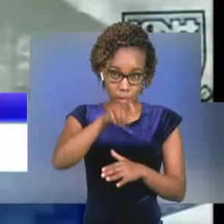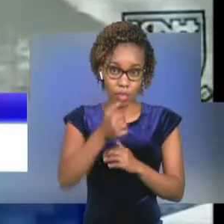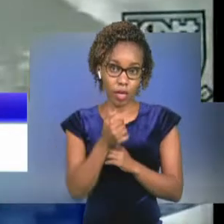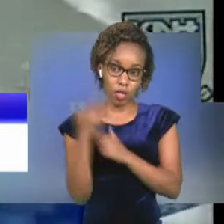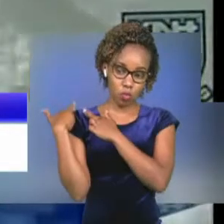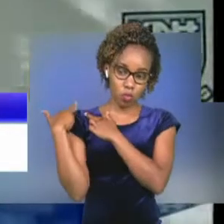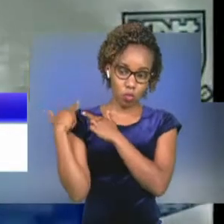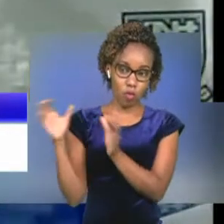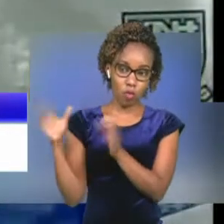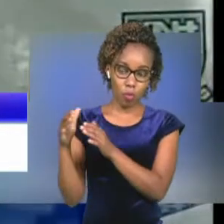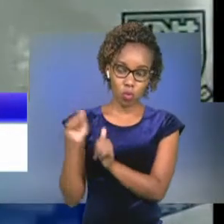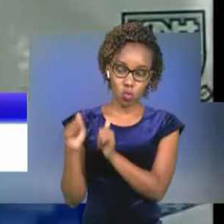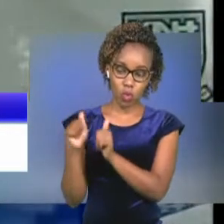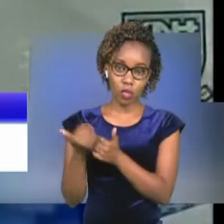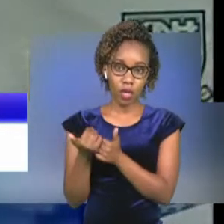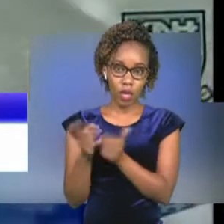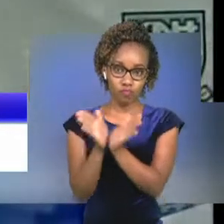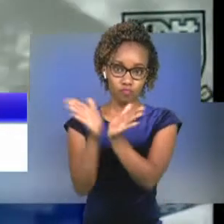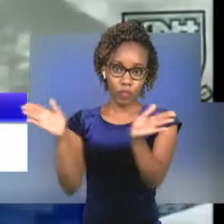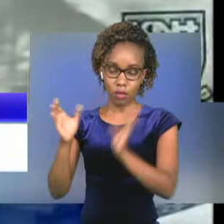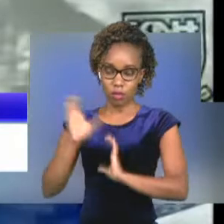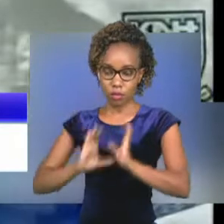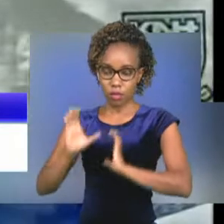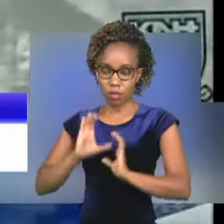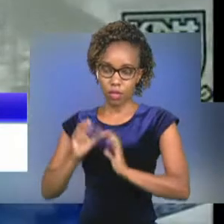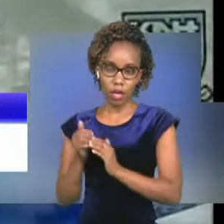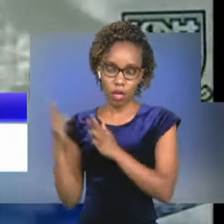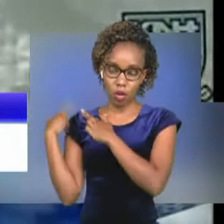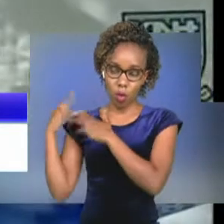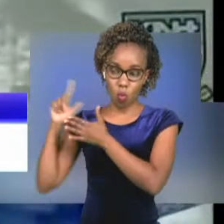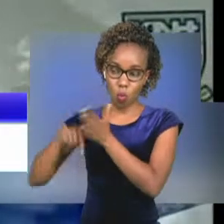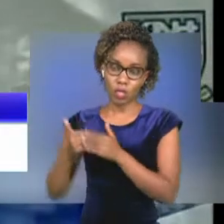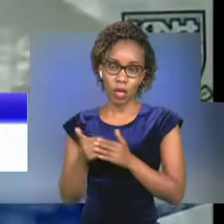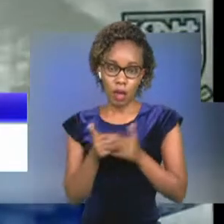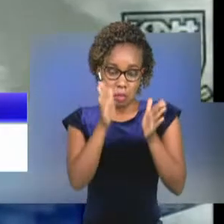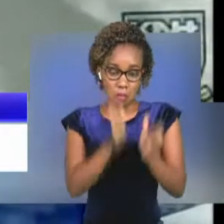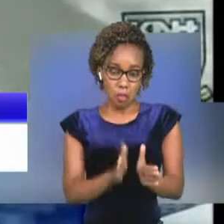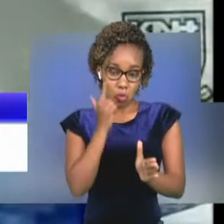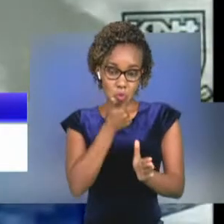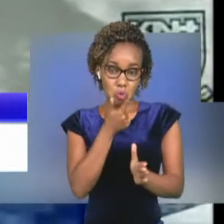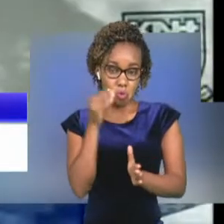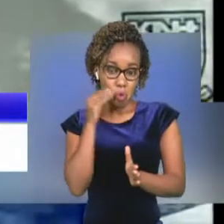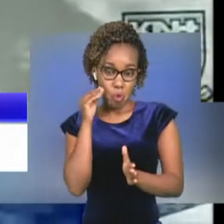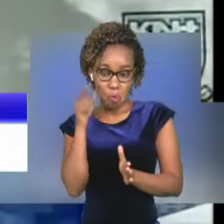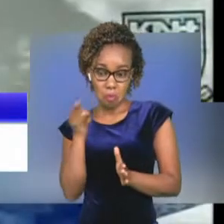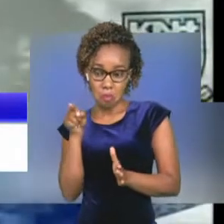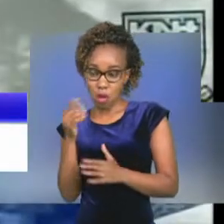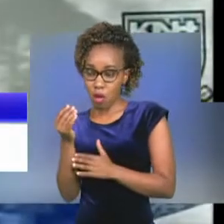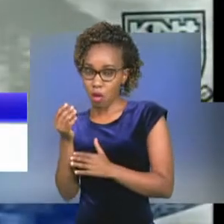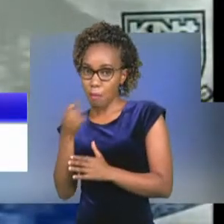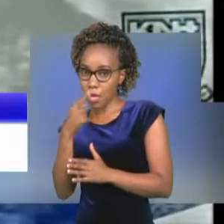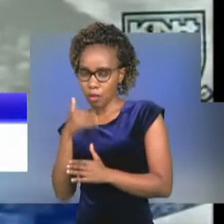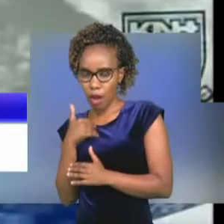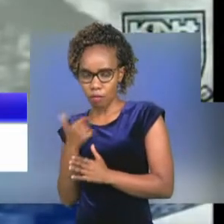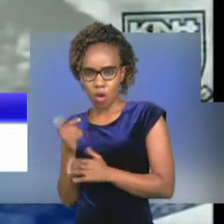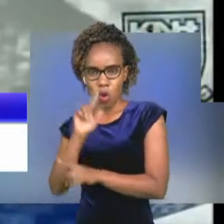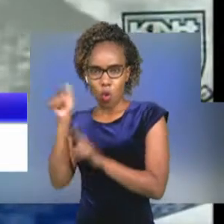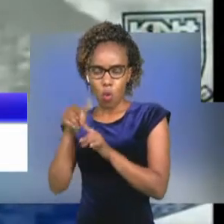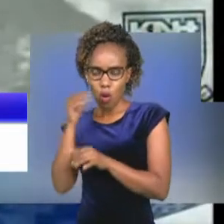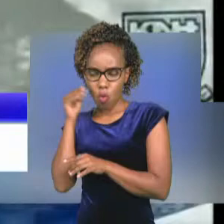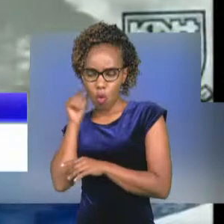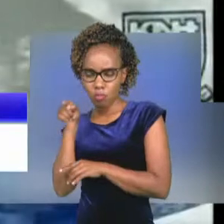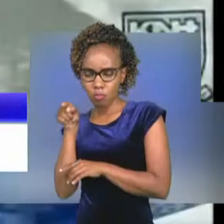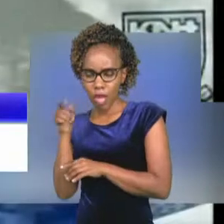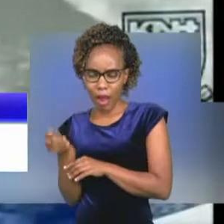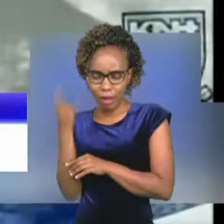the community, the general public, mwananchi, the person who goes home with a prescription. When they go home, do they understand